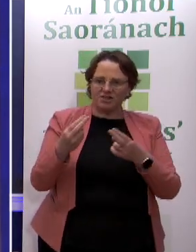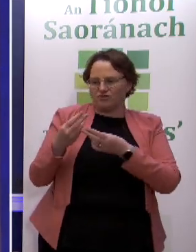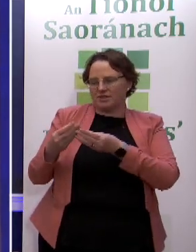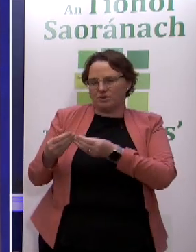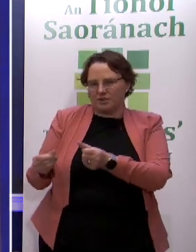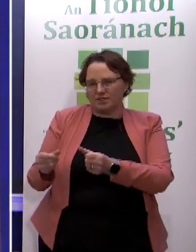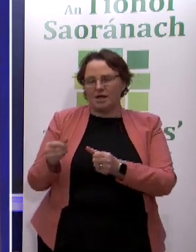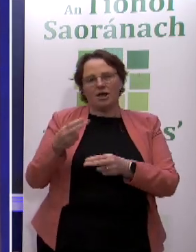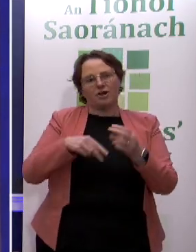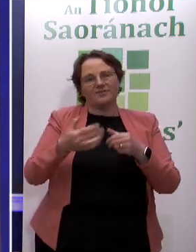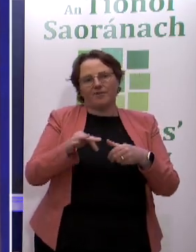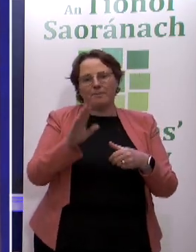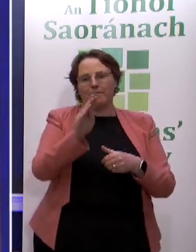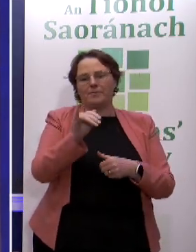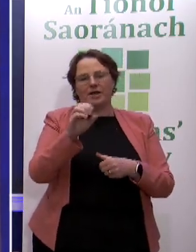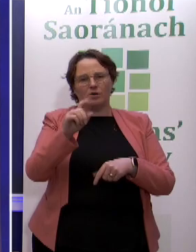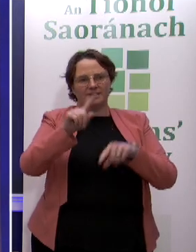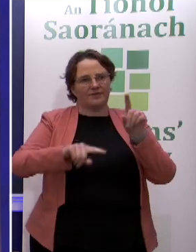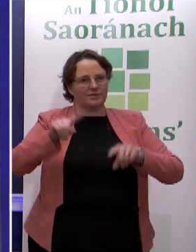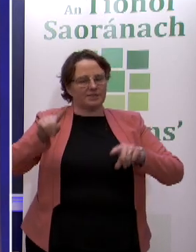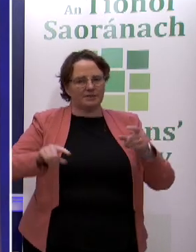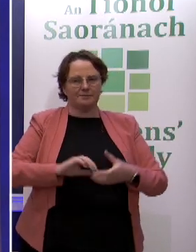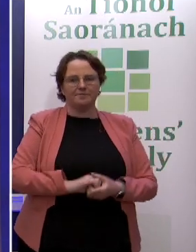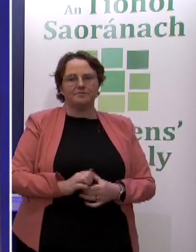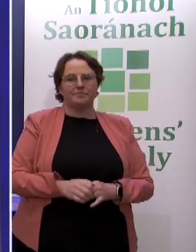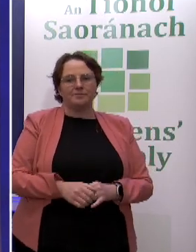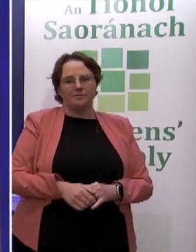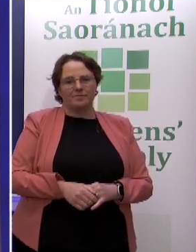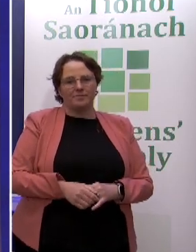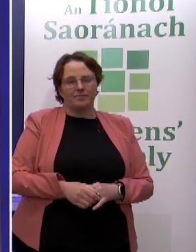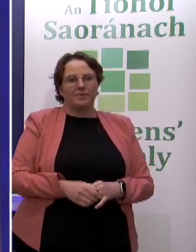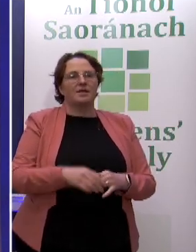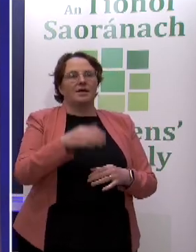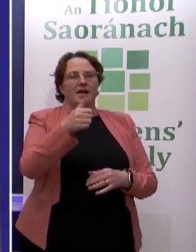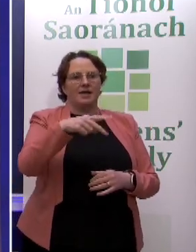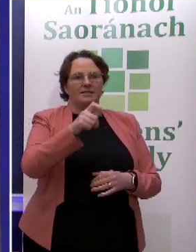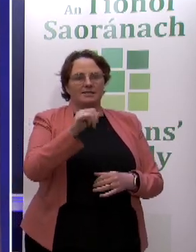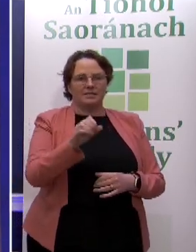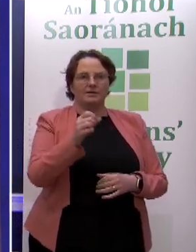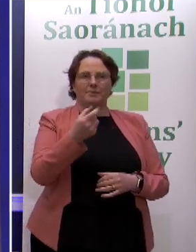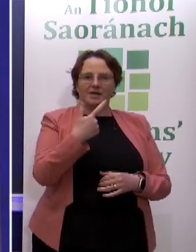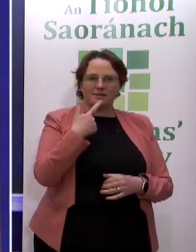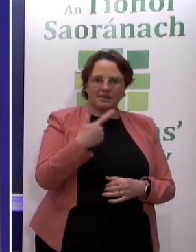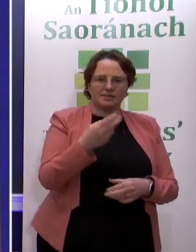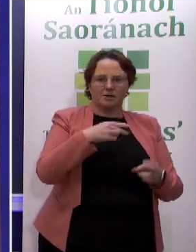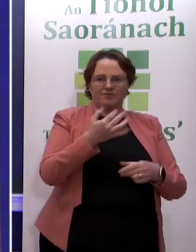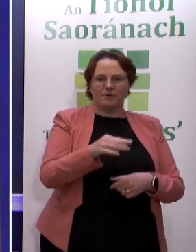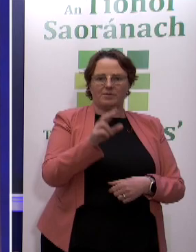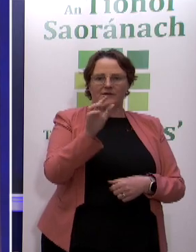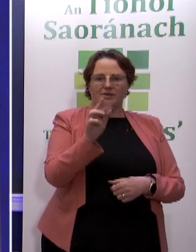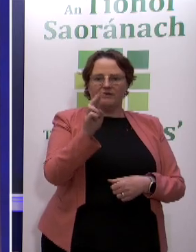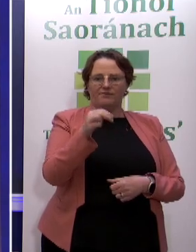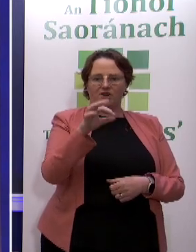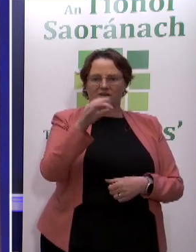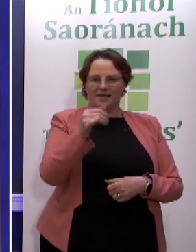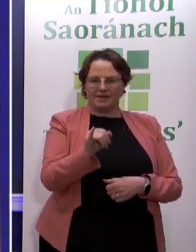from our biodiversity. So we have painkillers from plants and animals, antibiotics from fungi. So in the picture in the middle